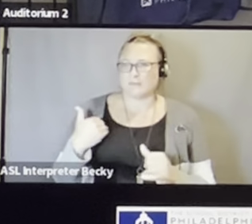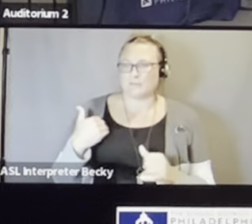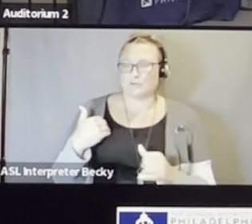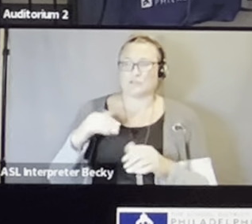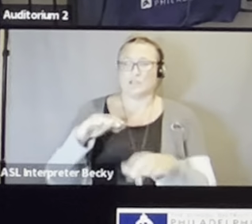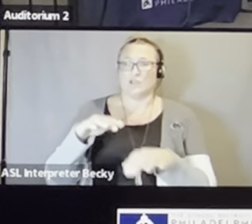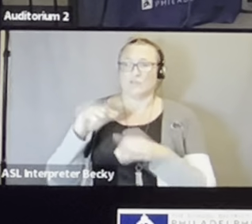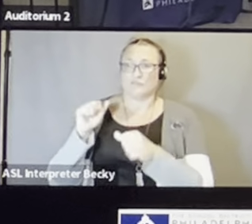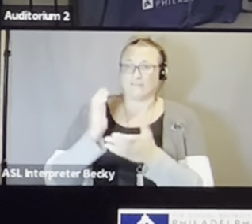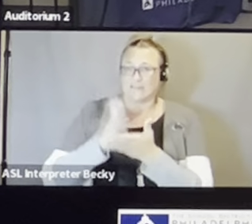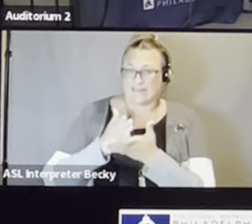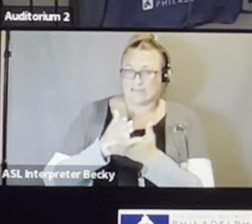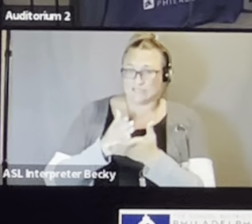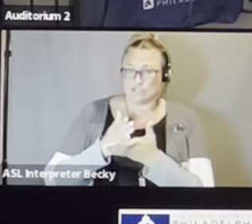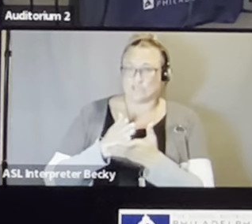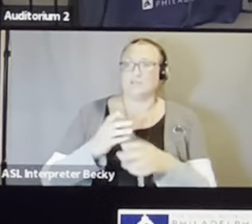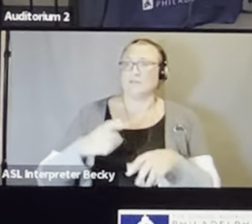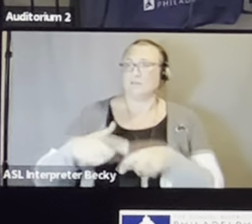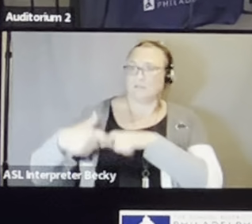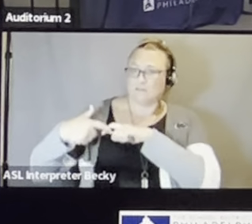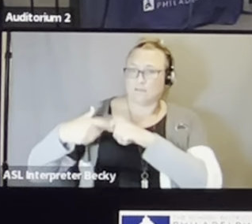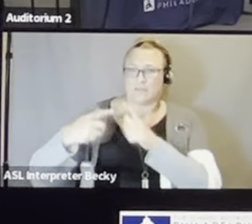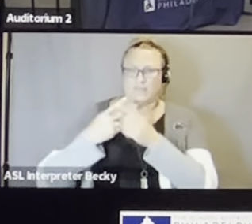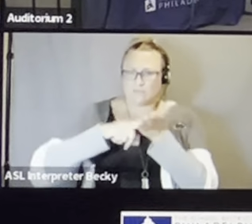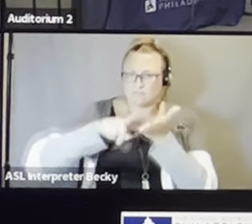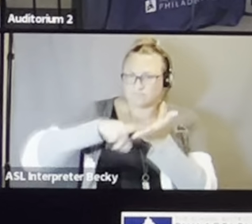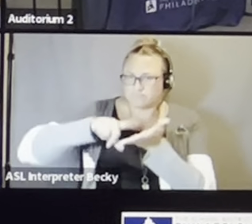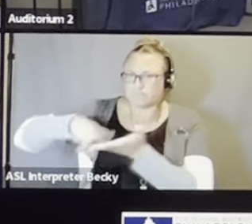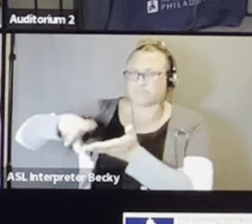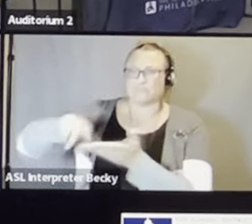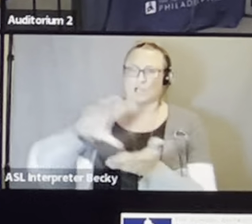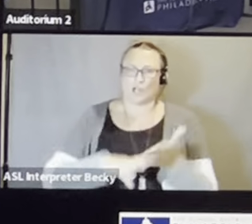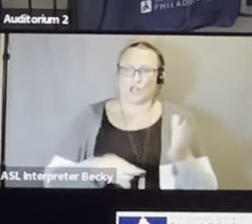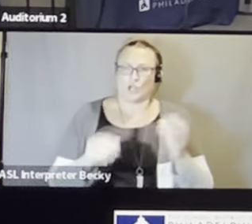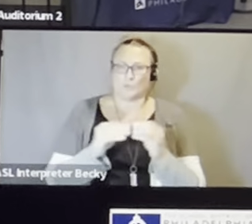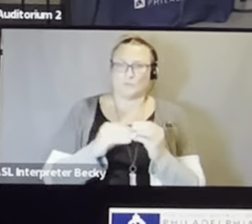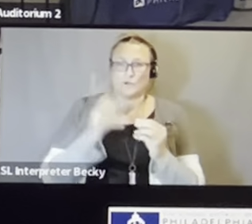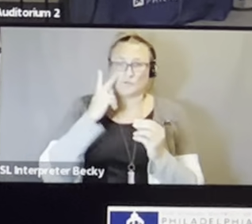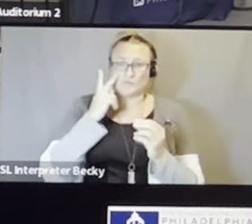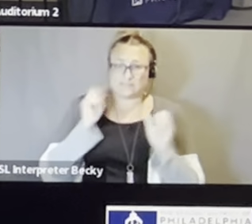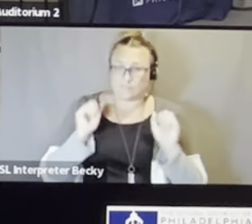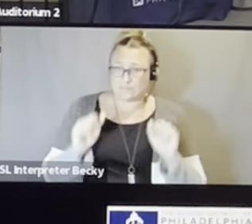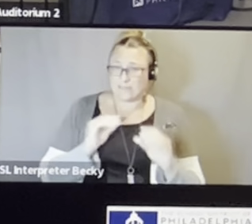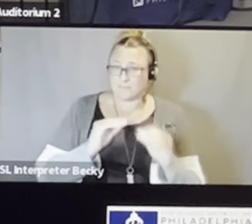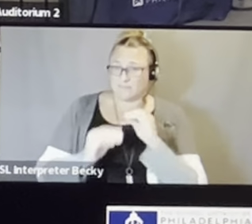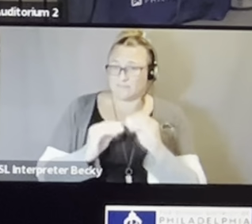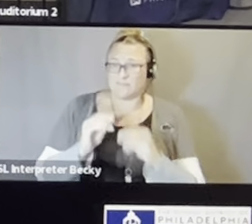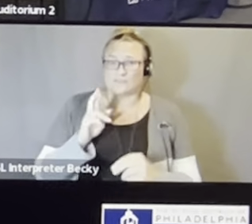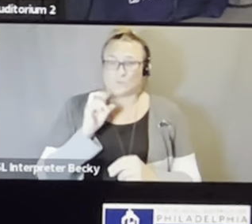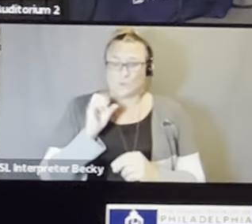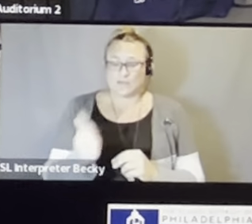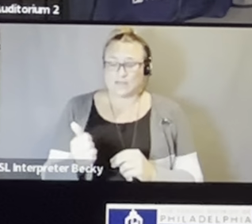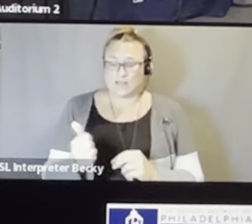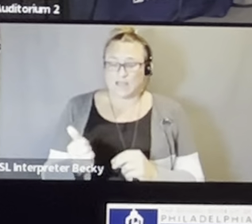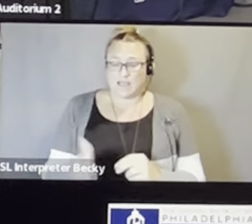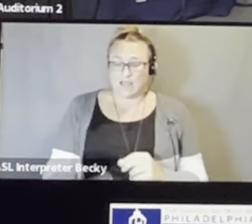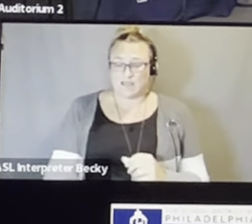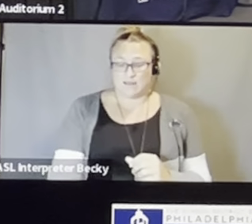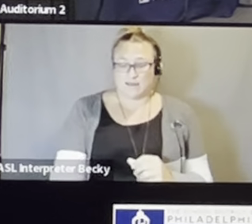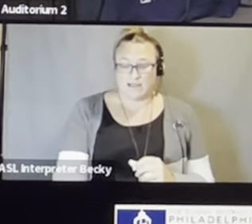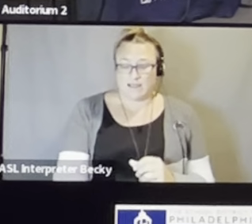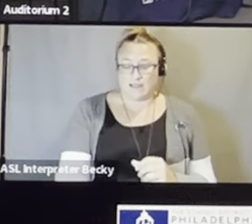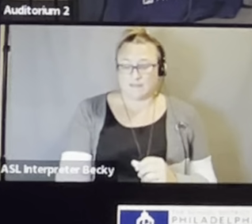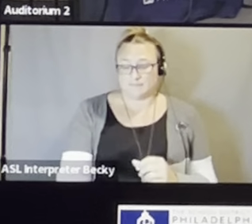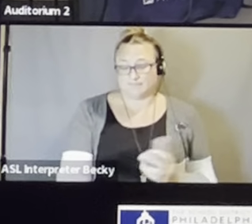us an opportunity to learn more. You know, is there an opportunity to turn this around and seriously stick to